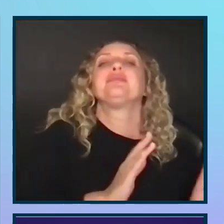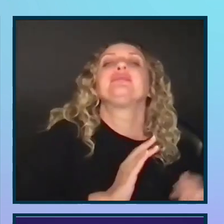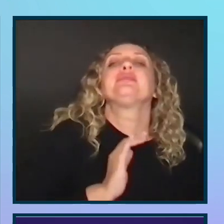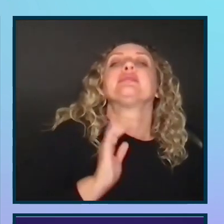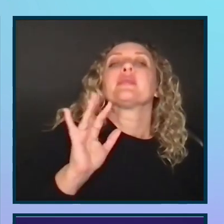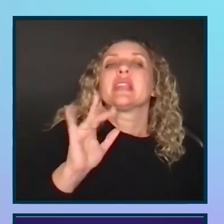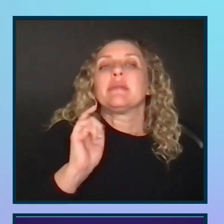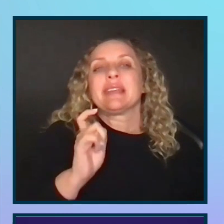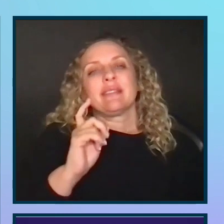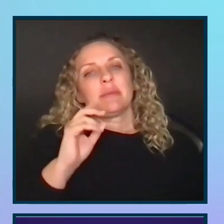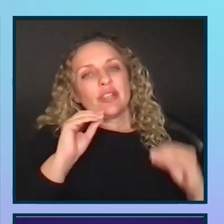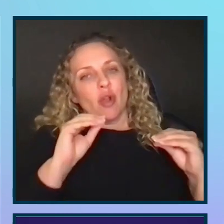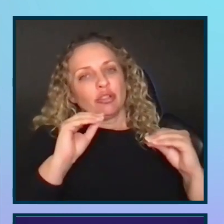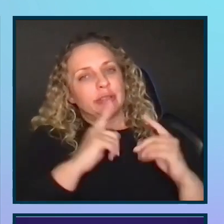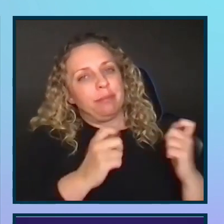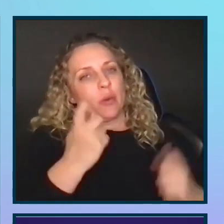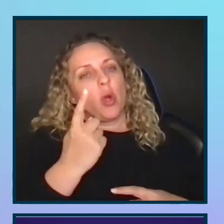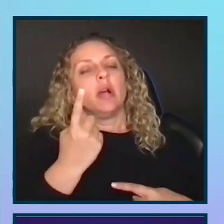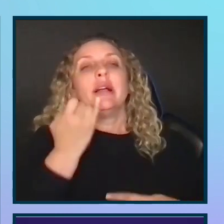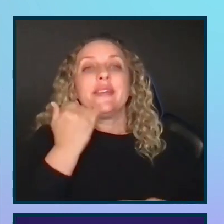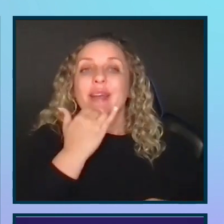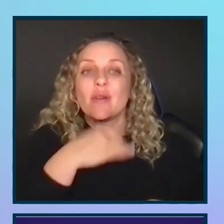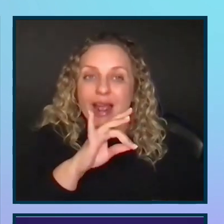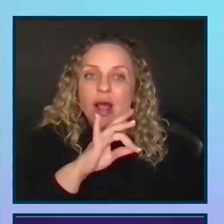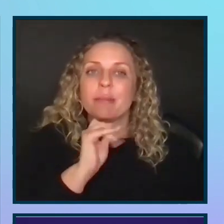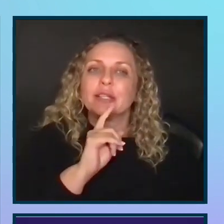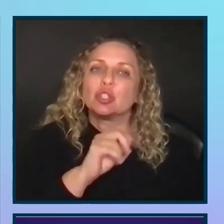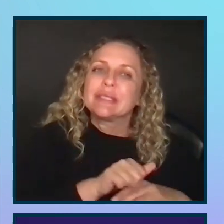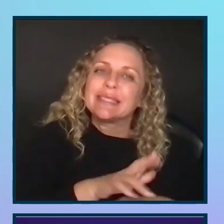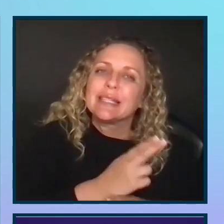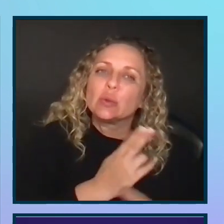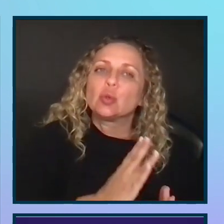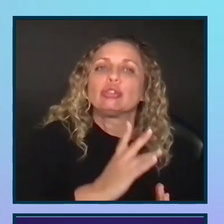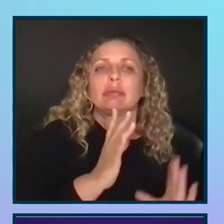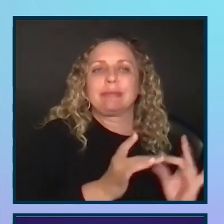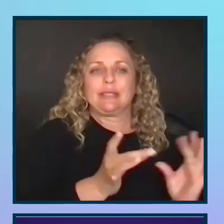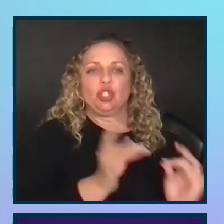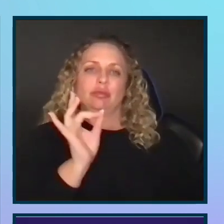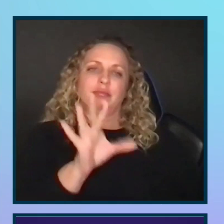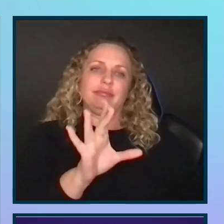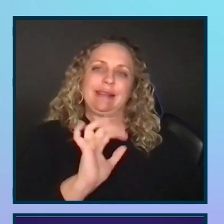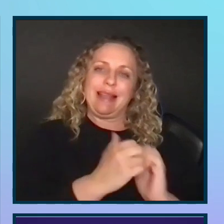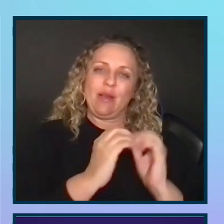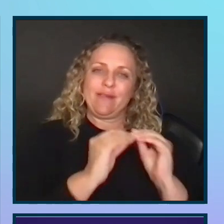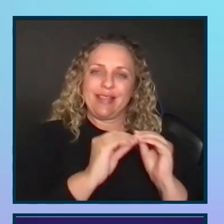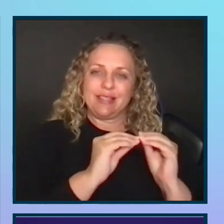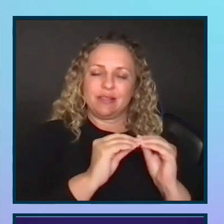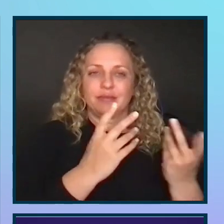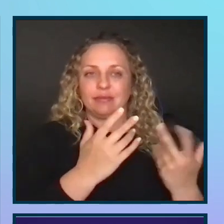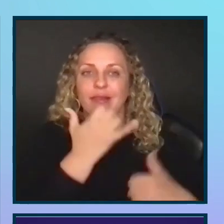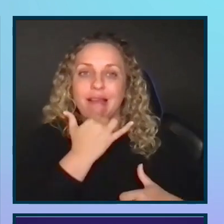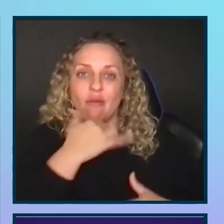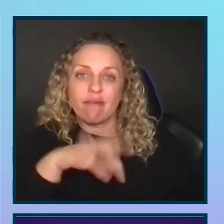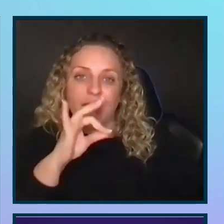Give users instructions is a really big one too. If an errors are found, be sure to send users to a helpful message, that ideally has the number of errors